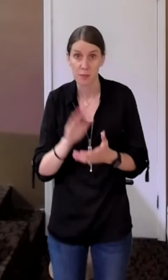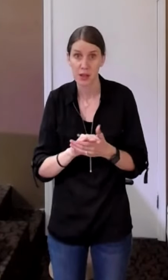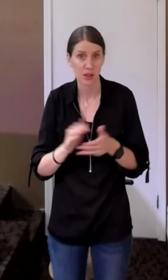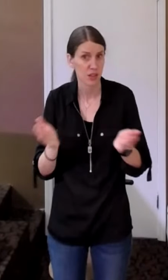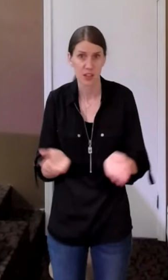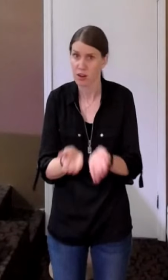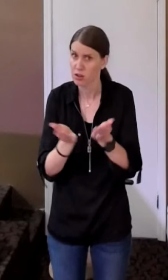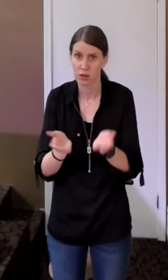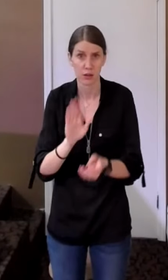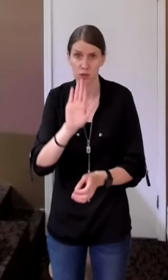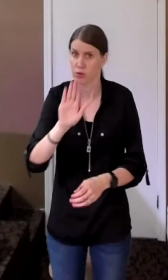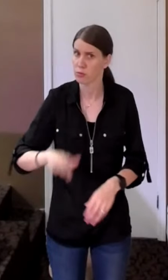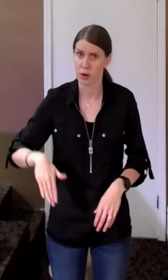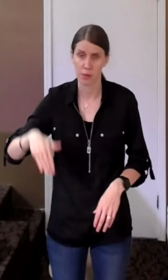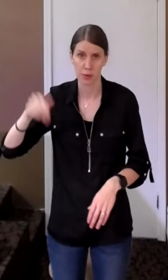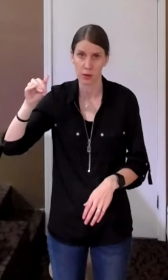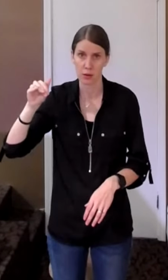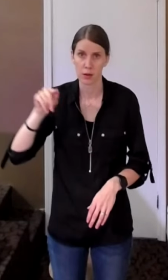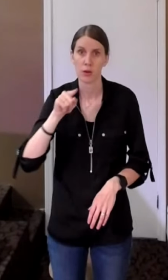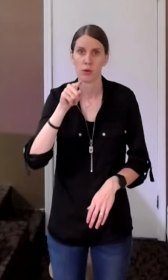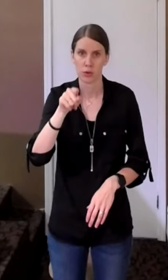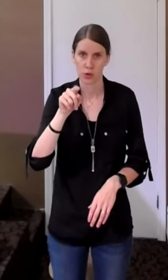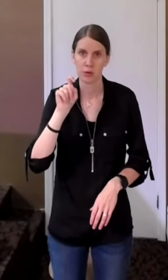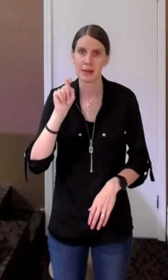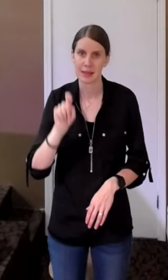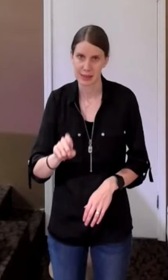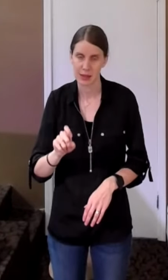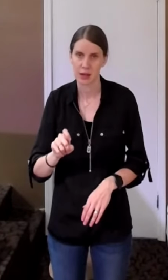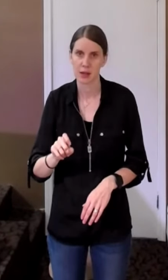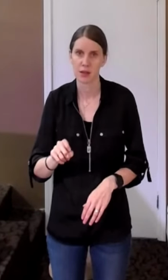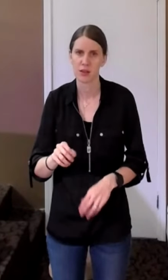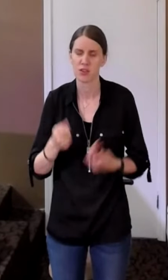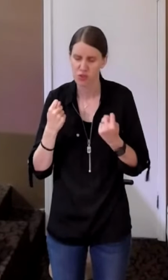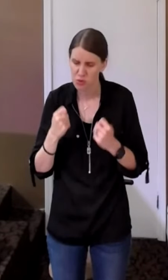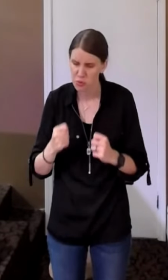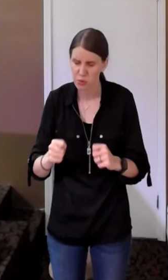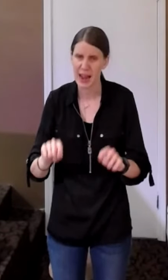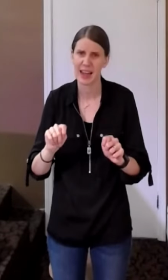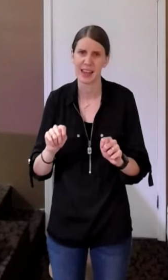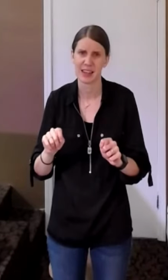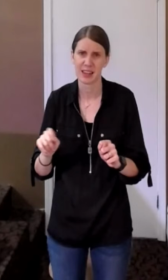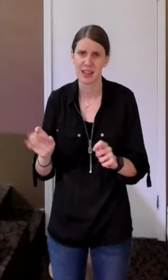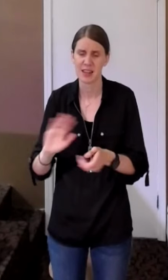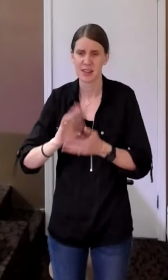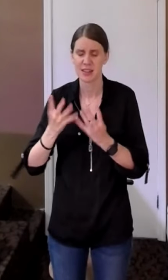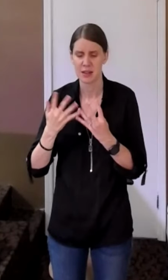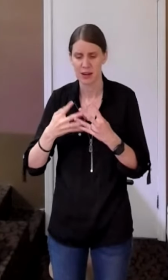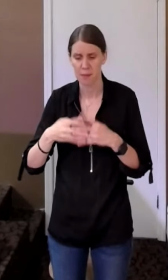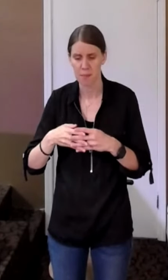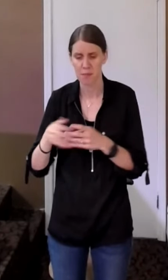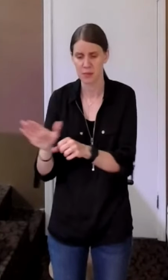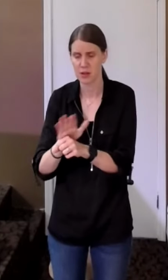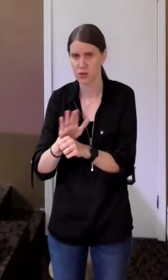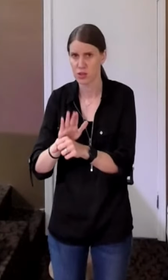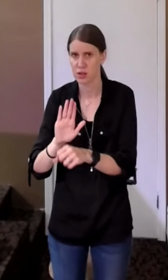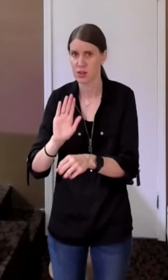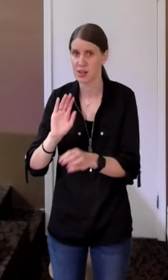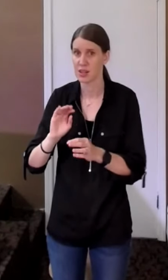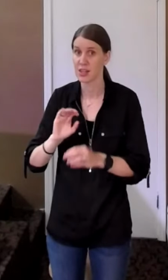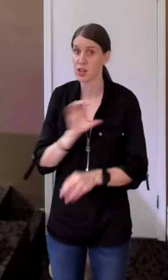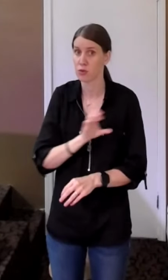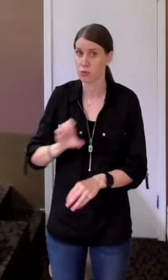or cultivate your growth, you still need to strive for completeness in the Lord Jesus Christ.